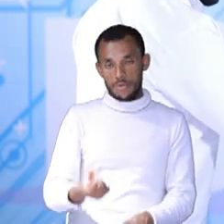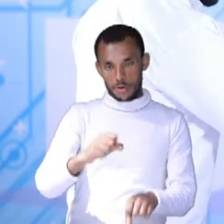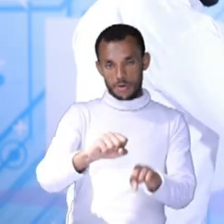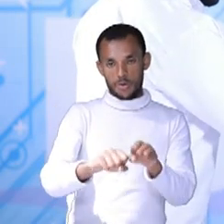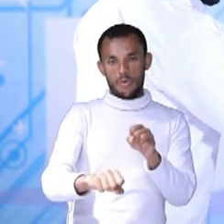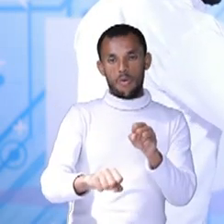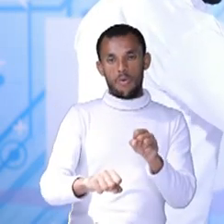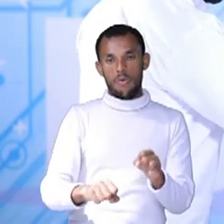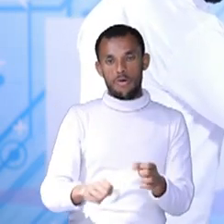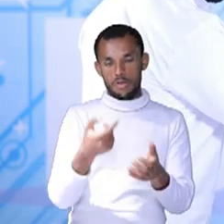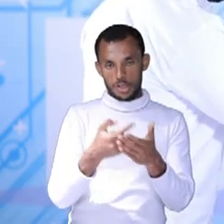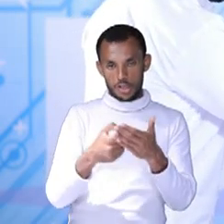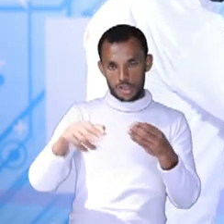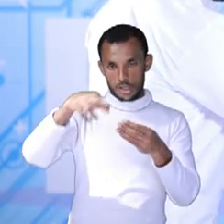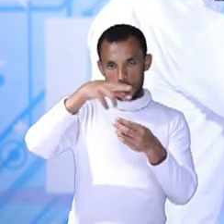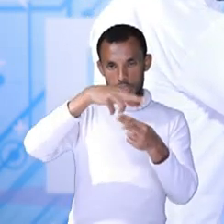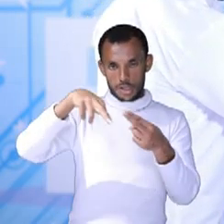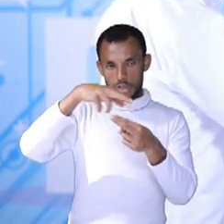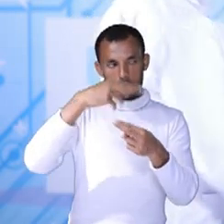So, this region,